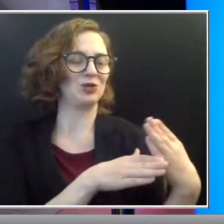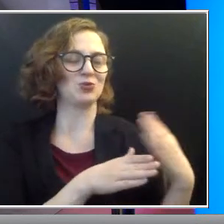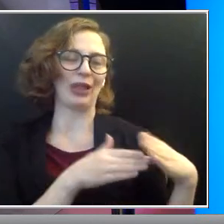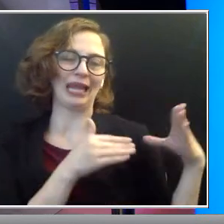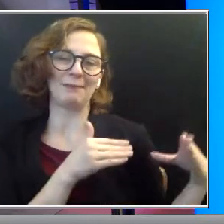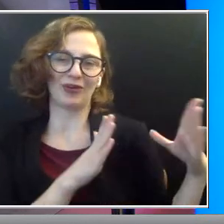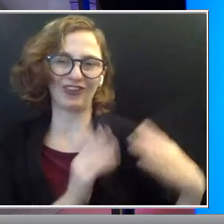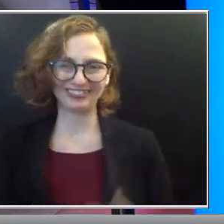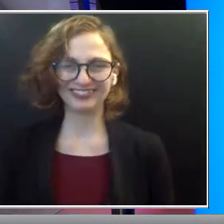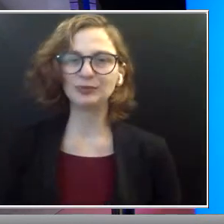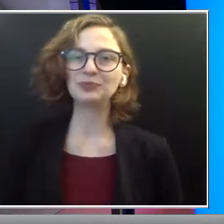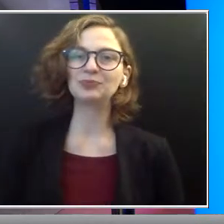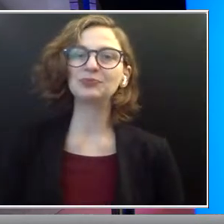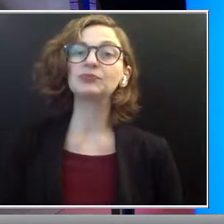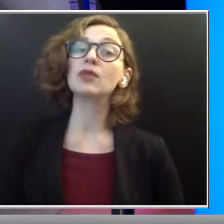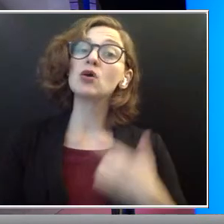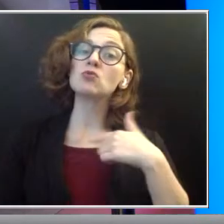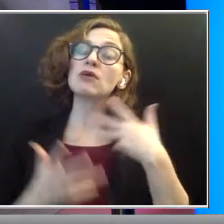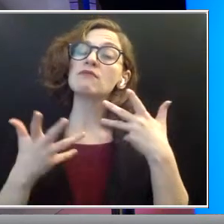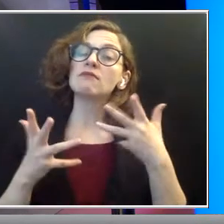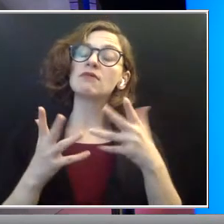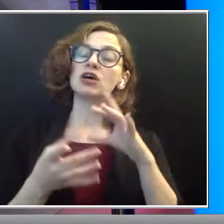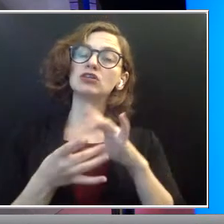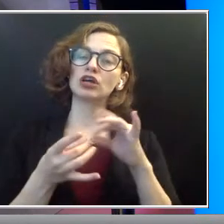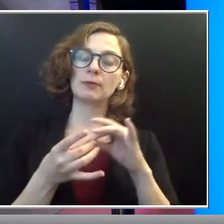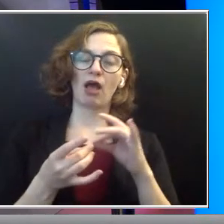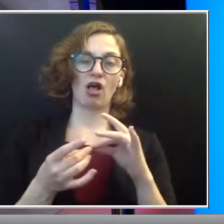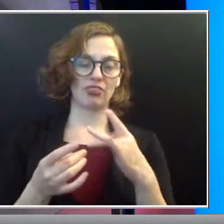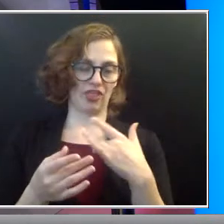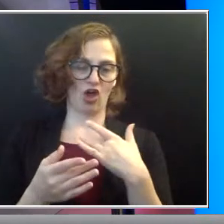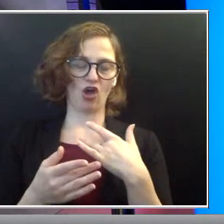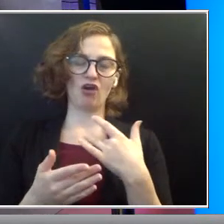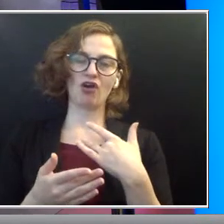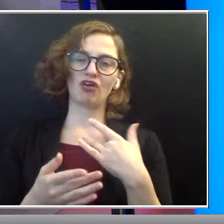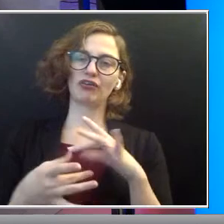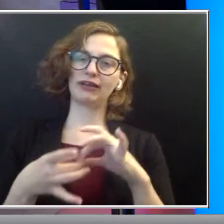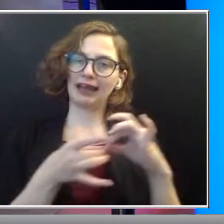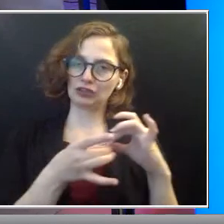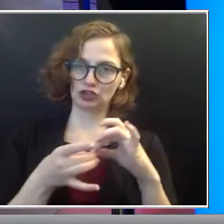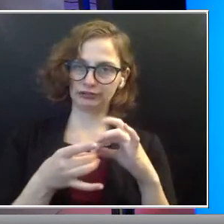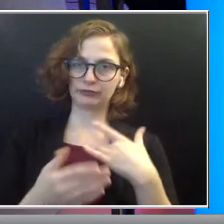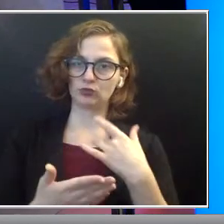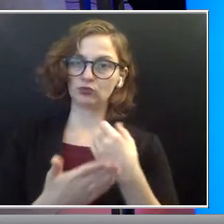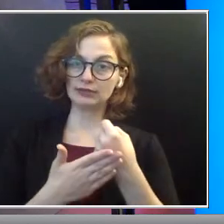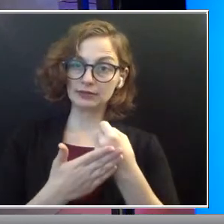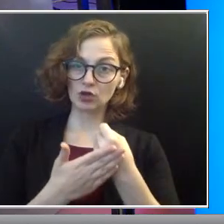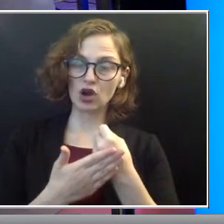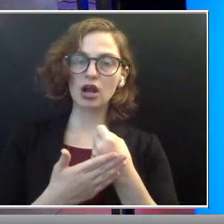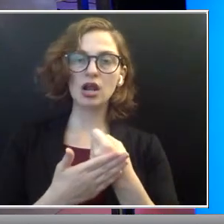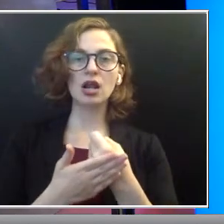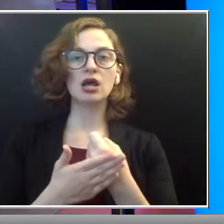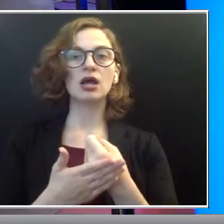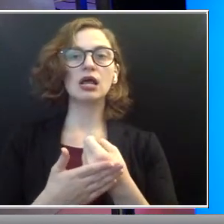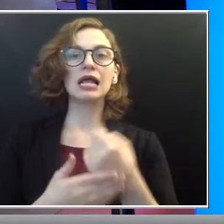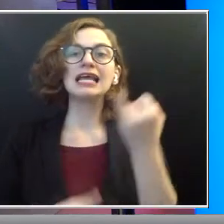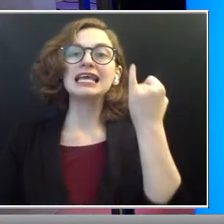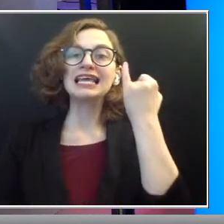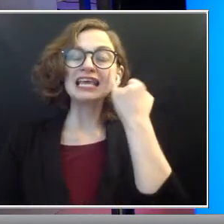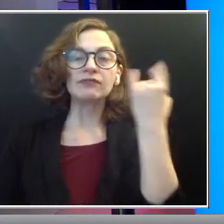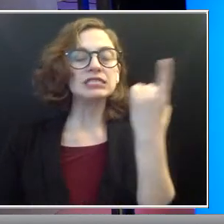racing heart and what that feels like. If you are experiencing something like a flutter or a racing heart, how do you